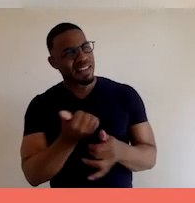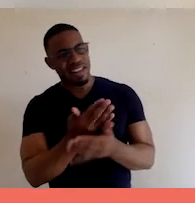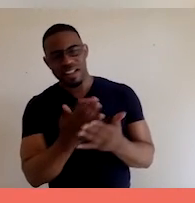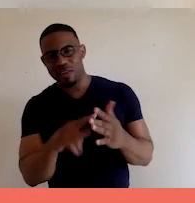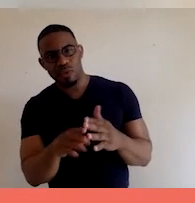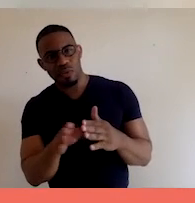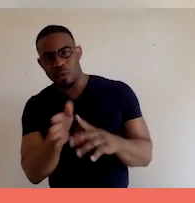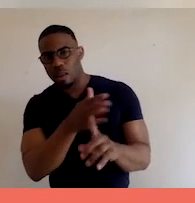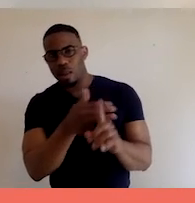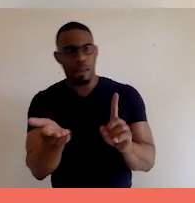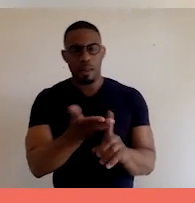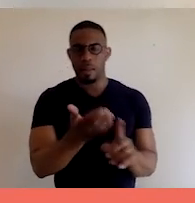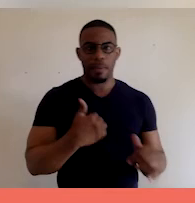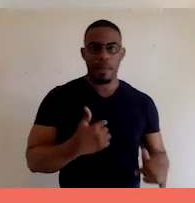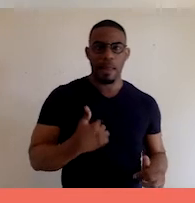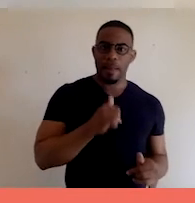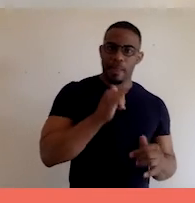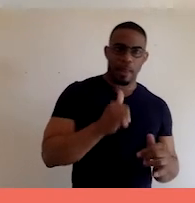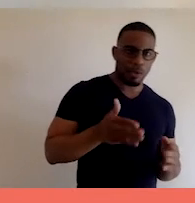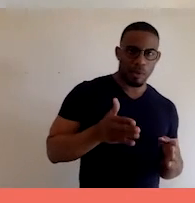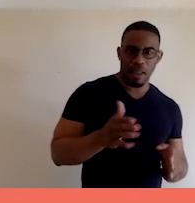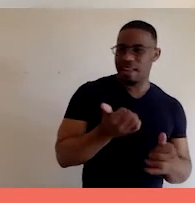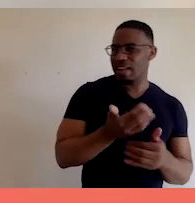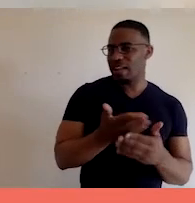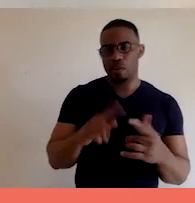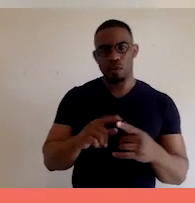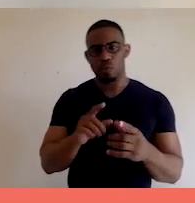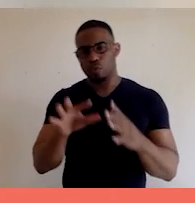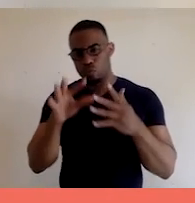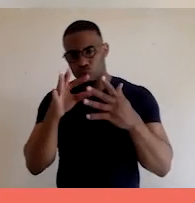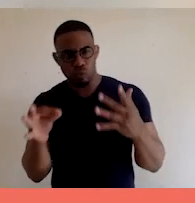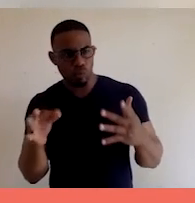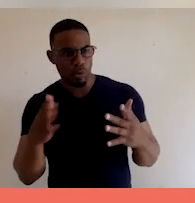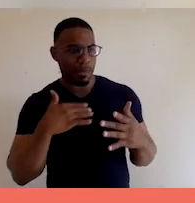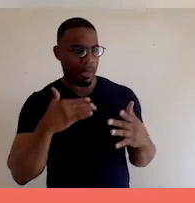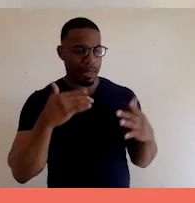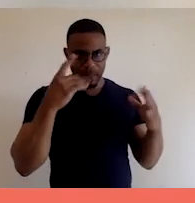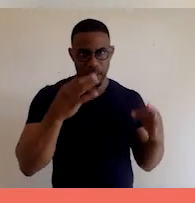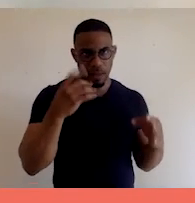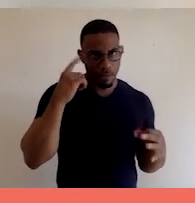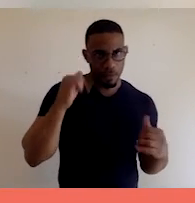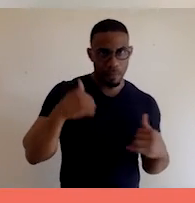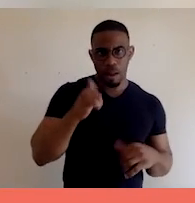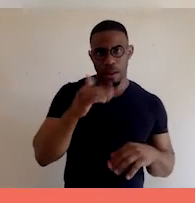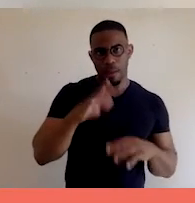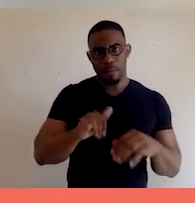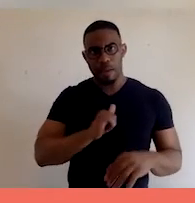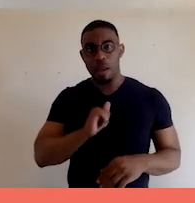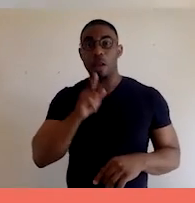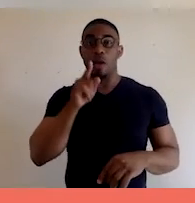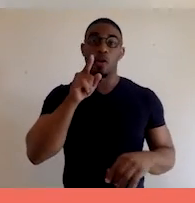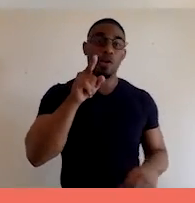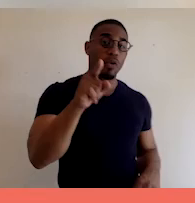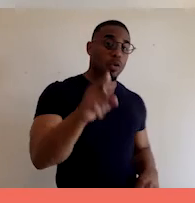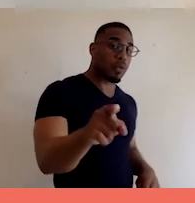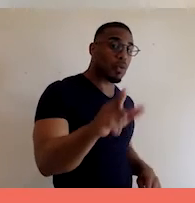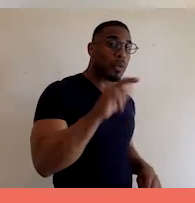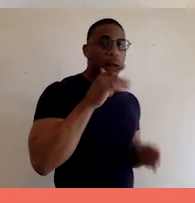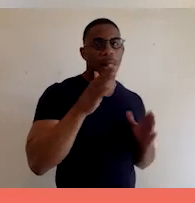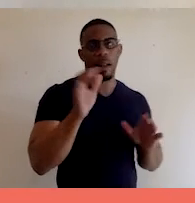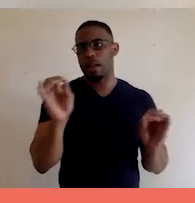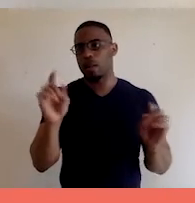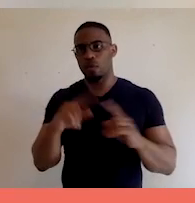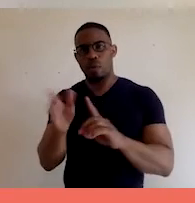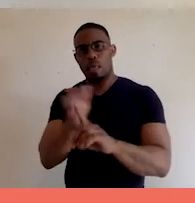to dissuade me. I'm not going to allow anything to choose my destiny for me besides myself. You are not going to allow anything